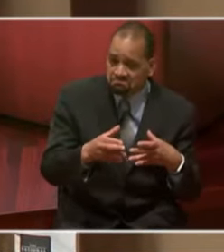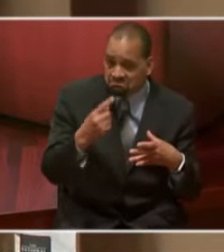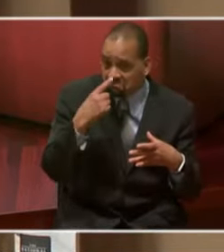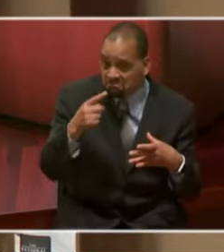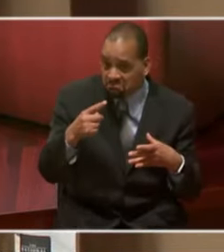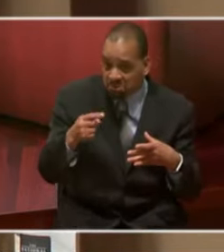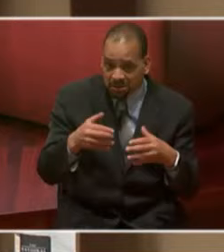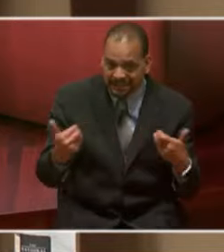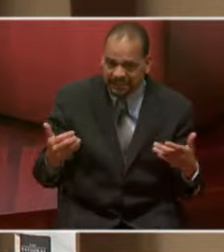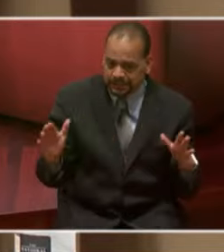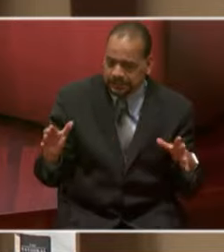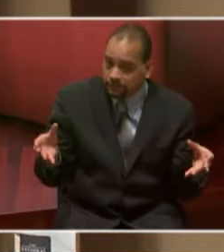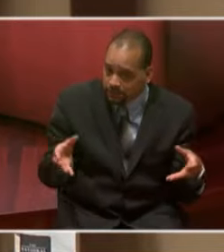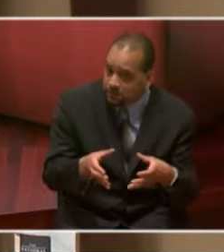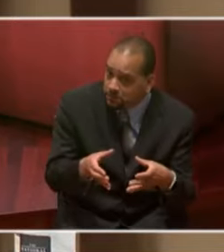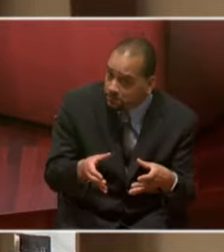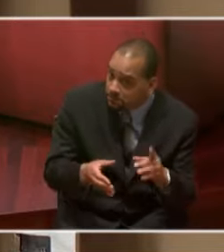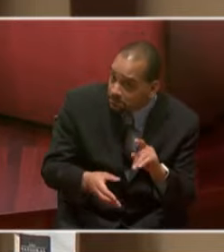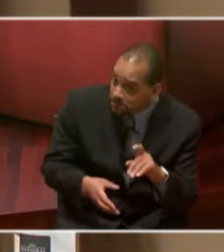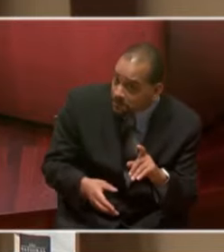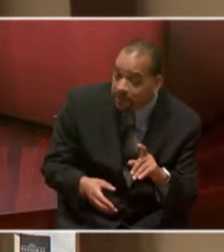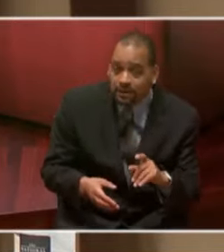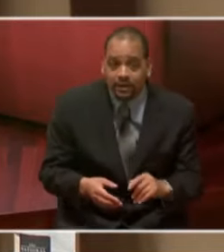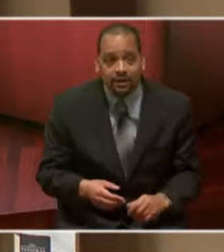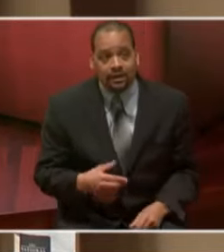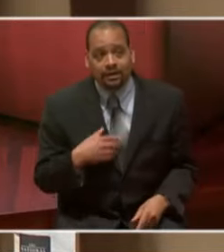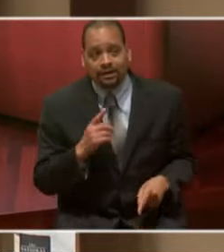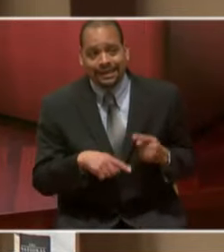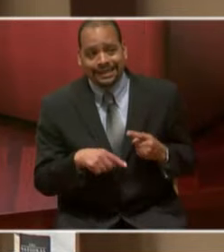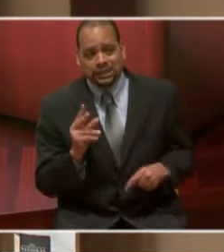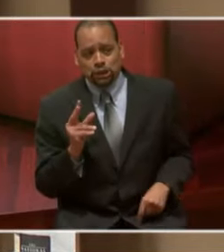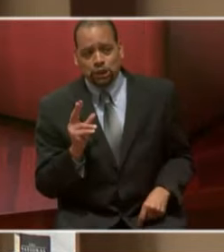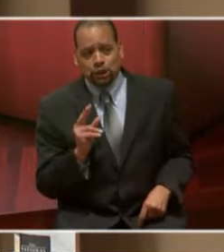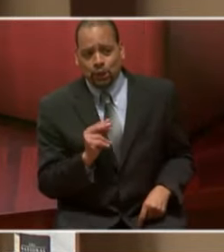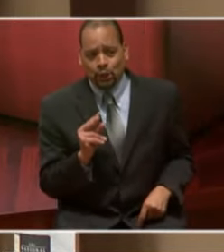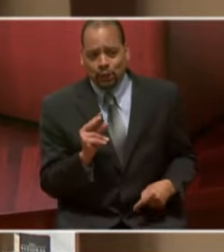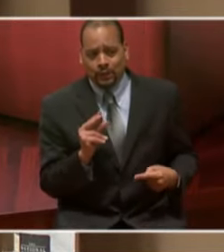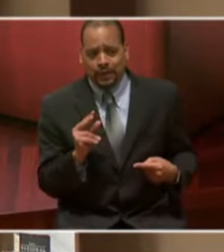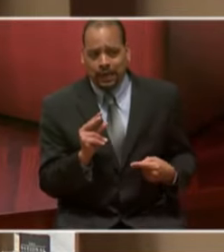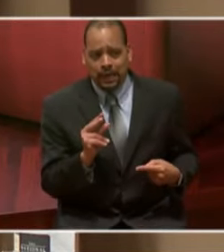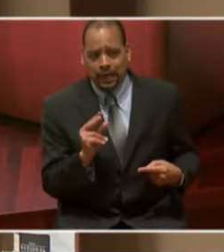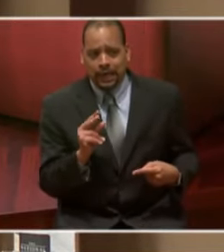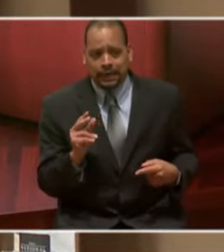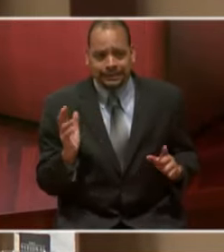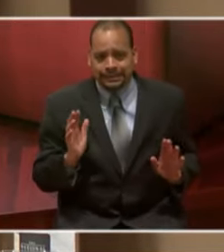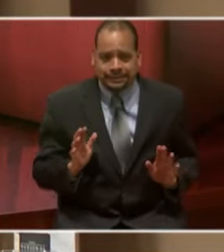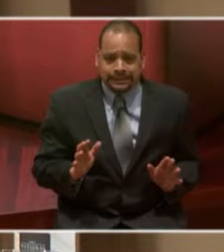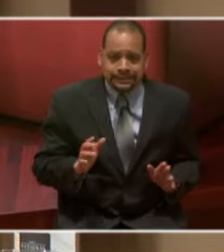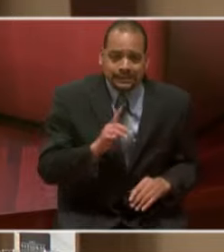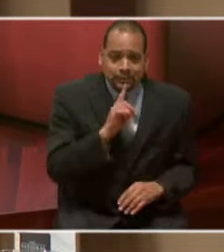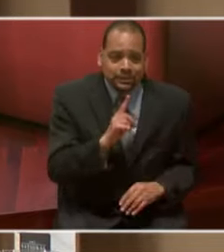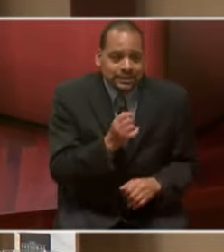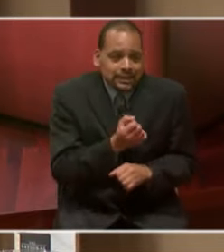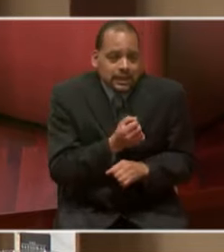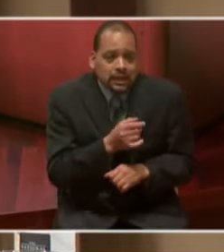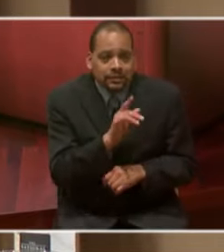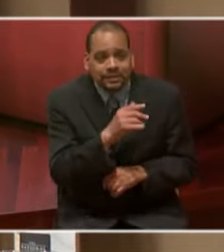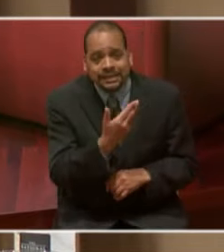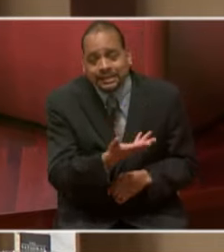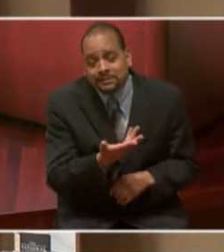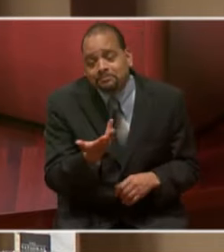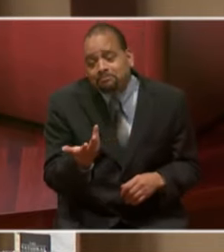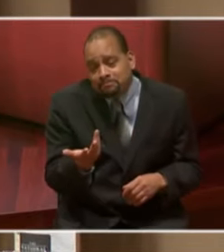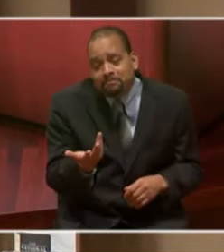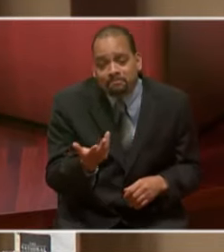for about 2 weeks, I told one of my teachers that I've been in touch with Dr. Martin Luther King Jr. This teacher knew Dr. King